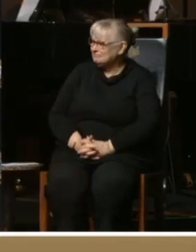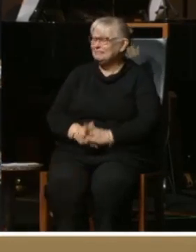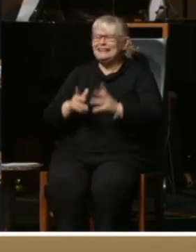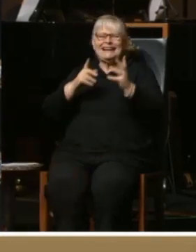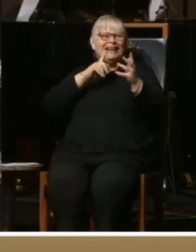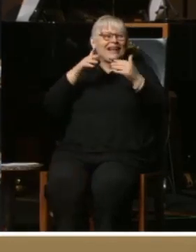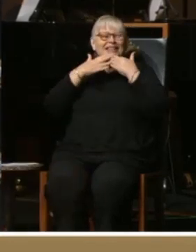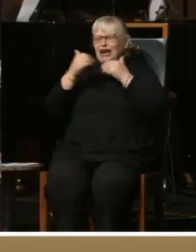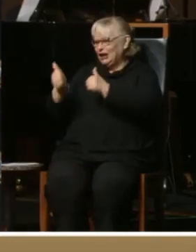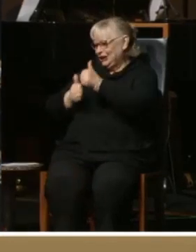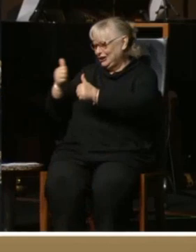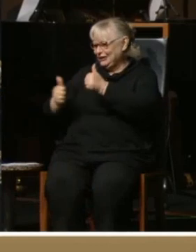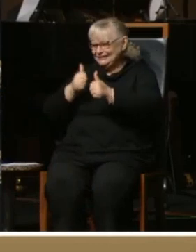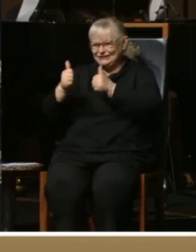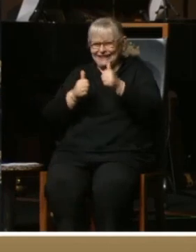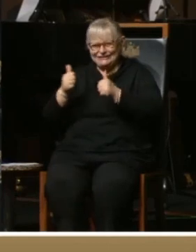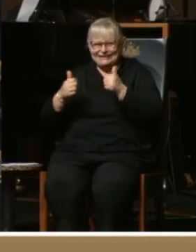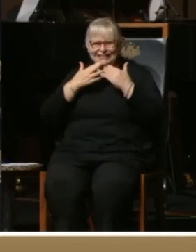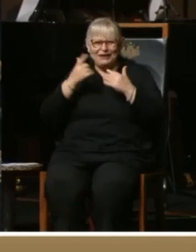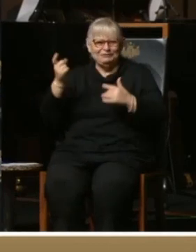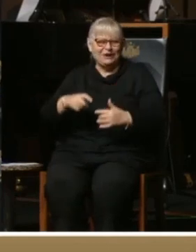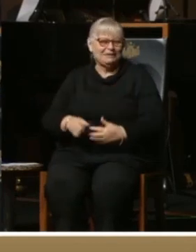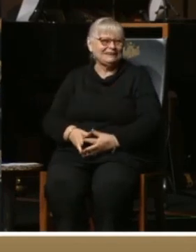of you. Thank you everyone for coming.